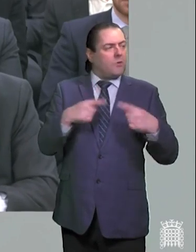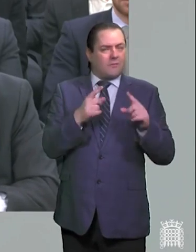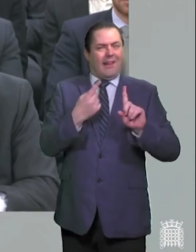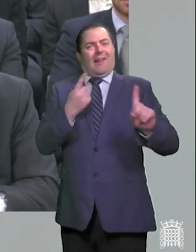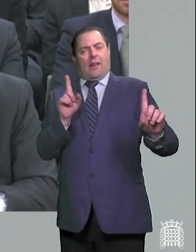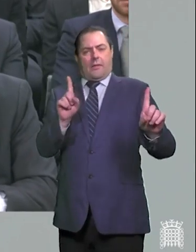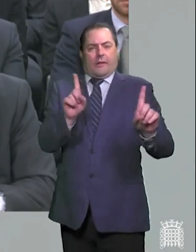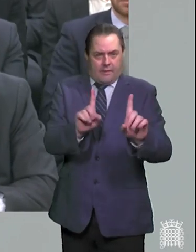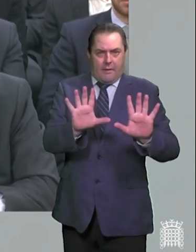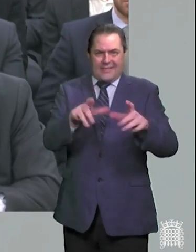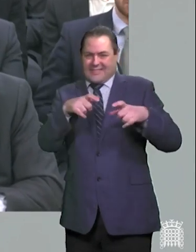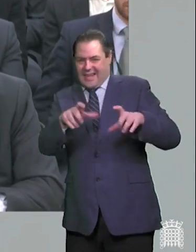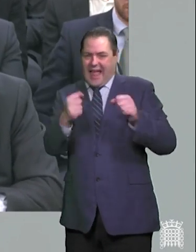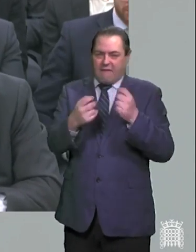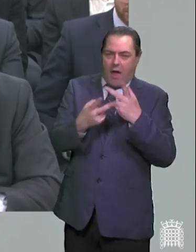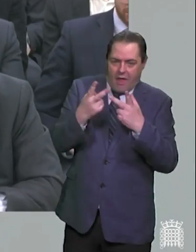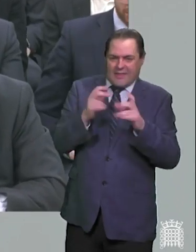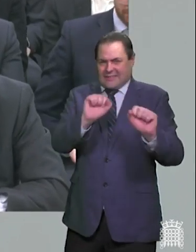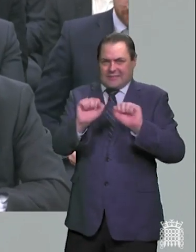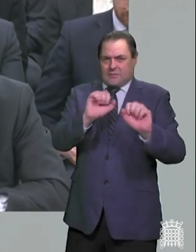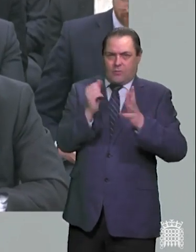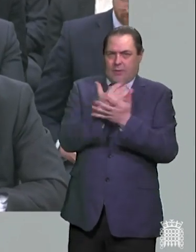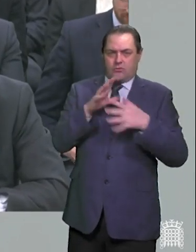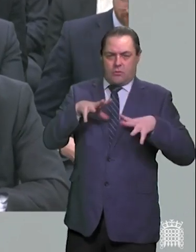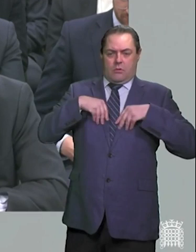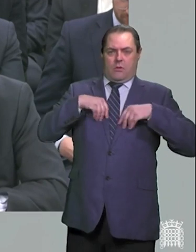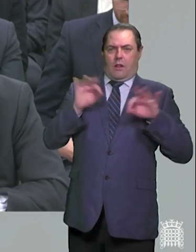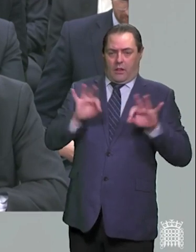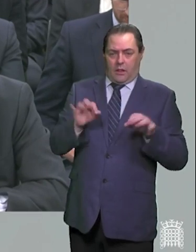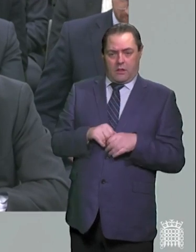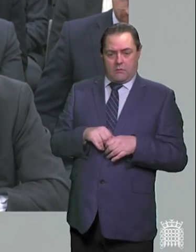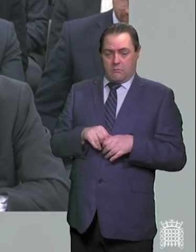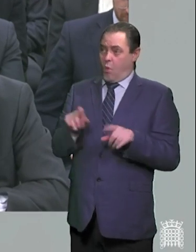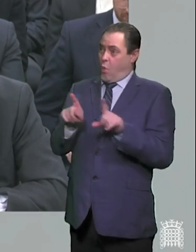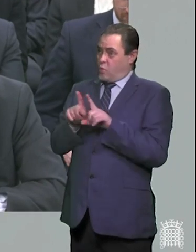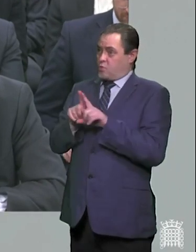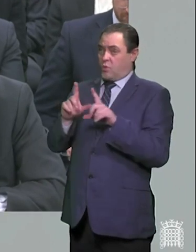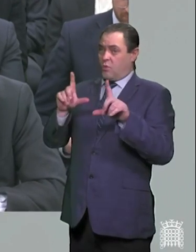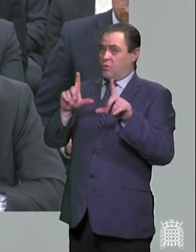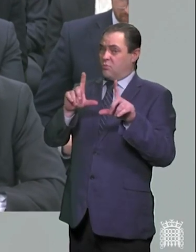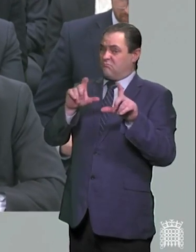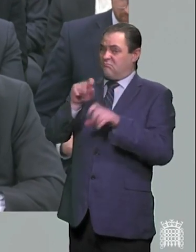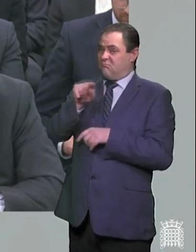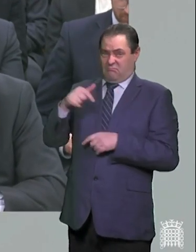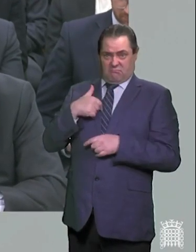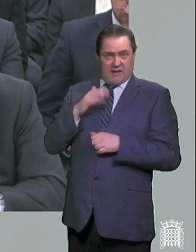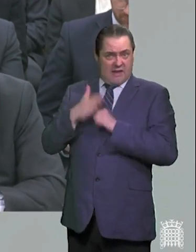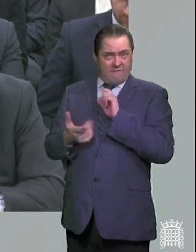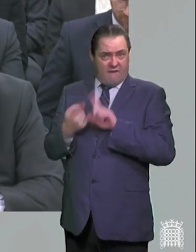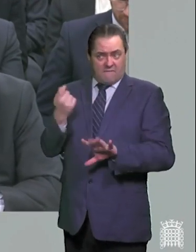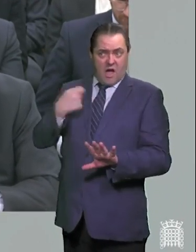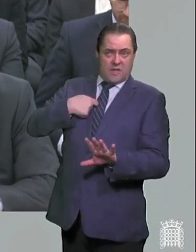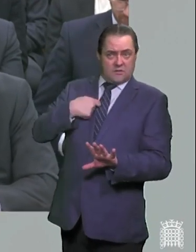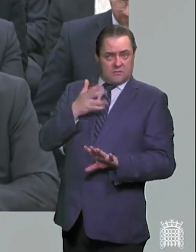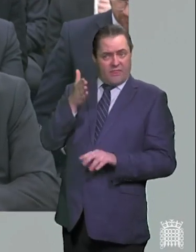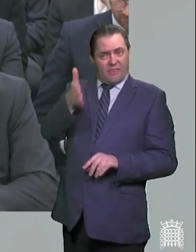where mitigating measures are taken. They show events which I was never fined for attending. I